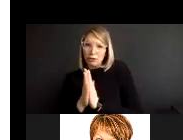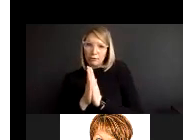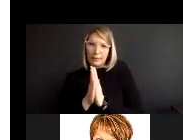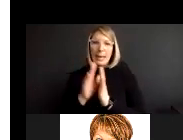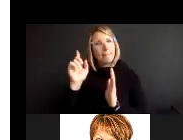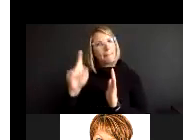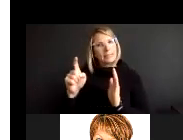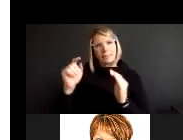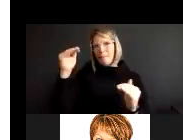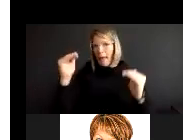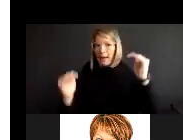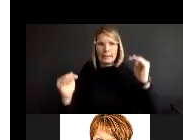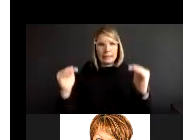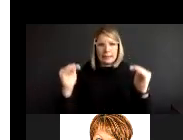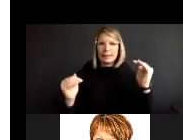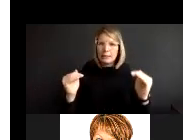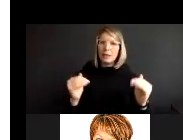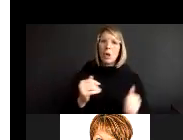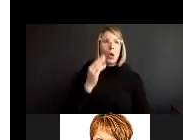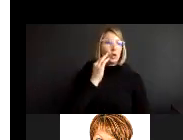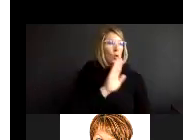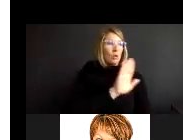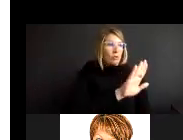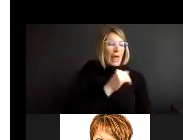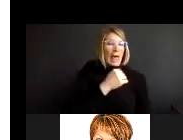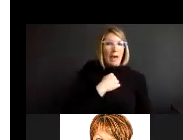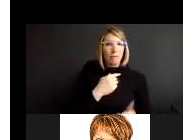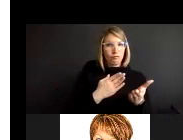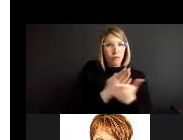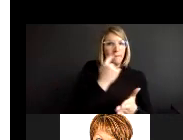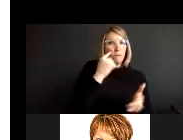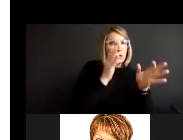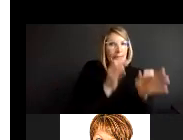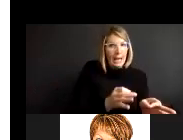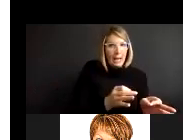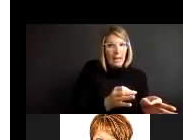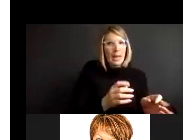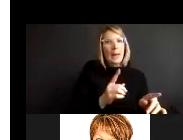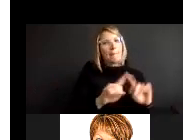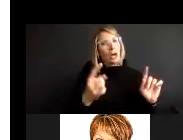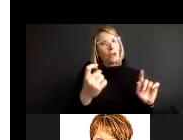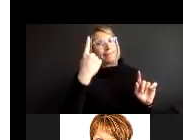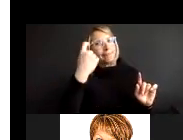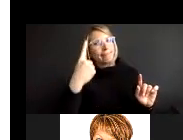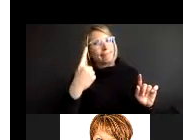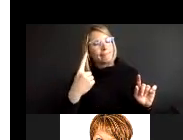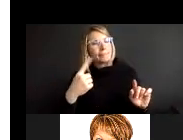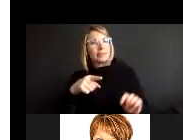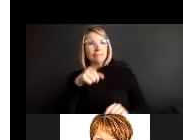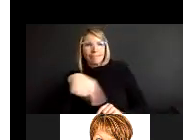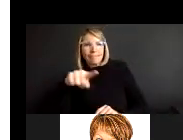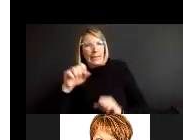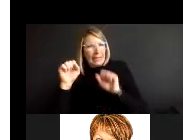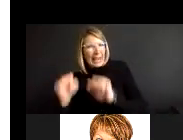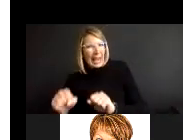because we know that, yes, the person may have capacity, has the right to make a choice, and APA may not be an option, but we also recognize that in many circumstances, a